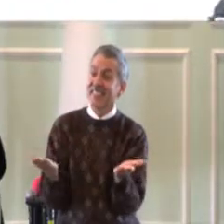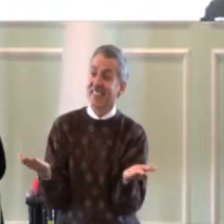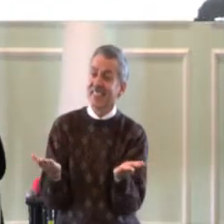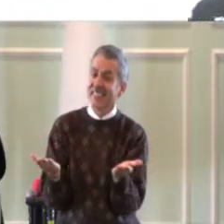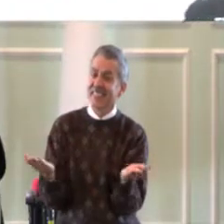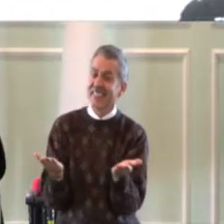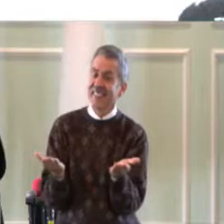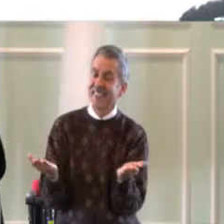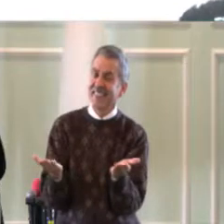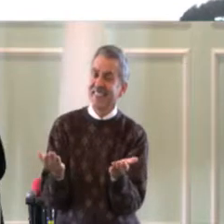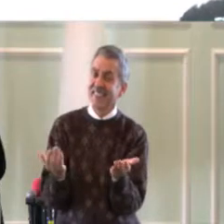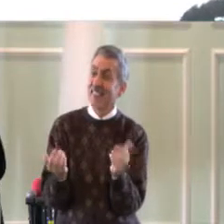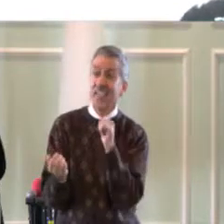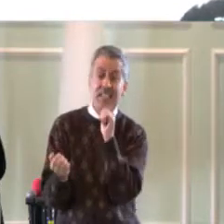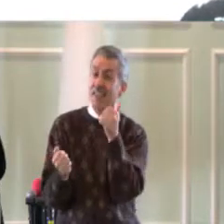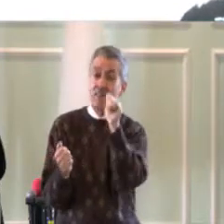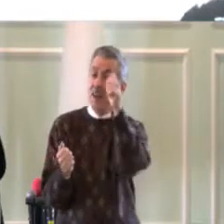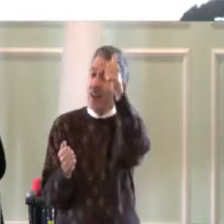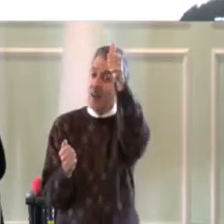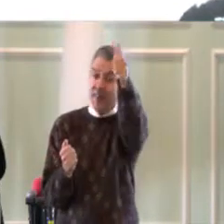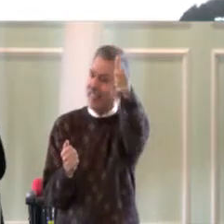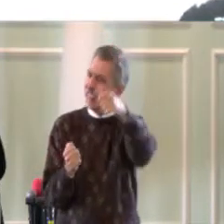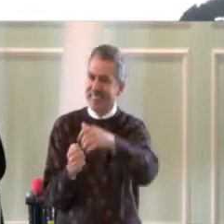Jesus is here. He's not distant.